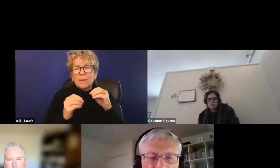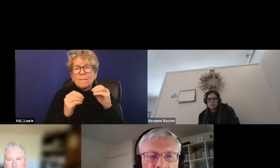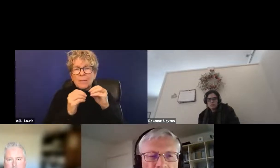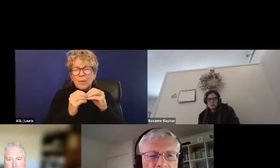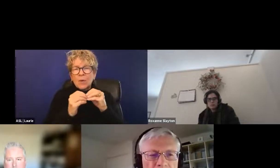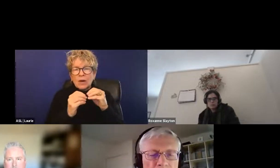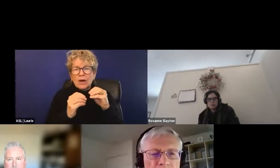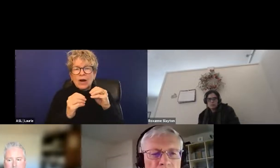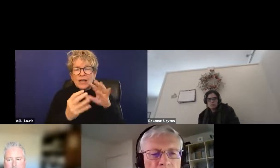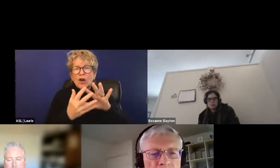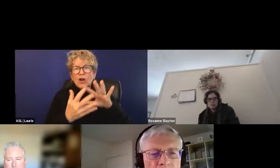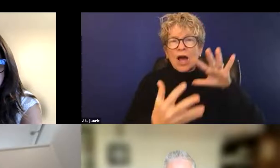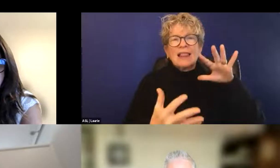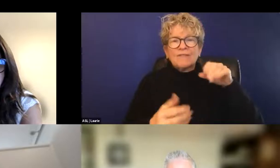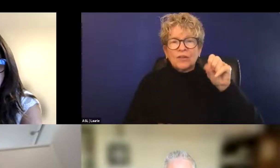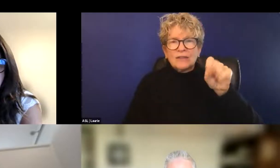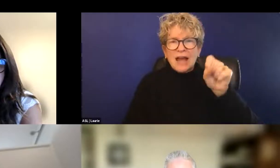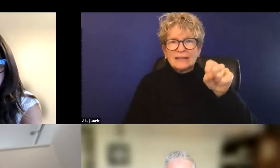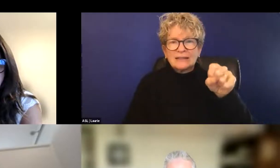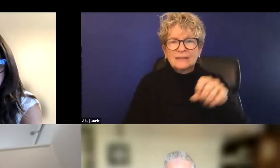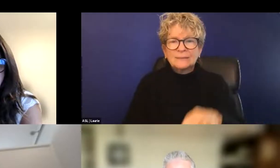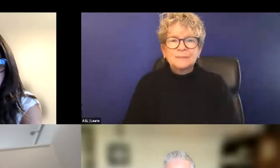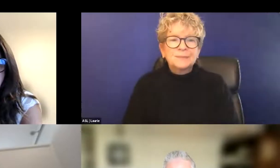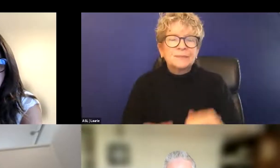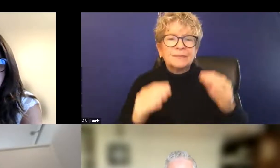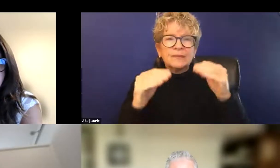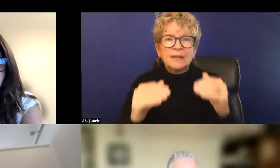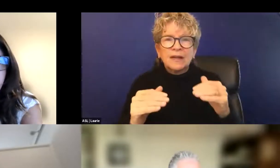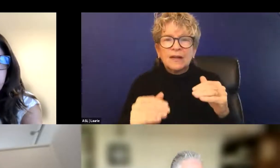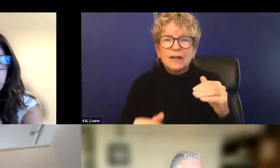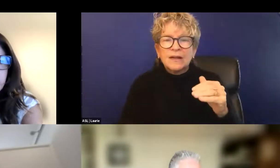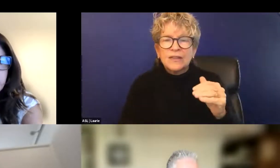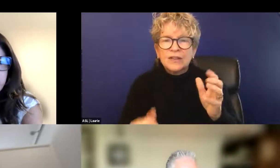right. Yeah. All right. I see a chat in here.